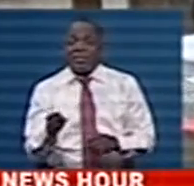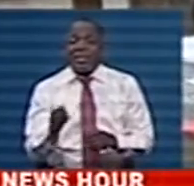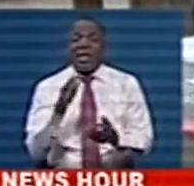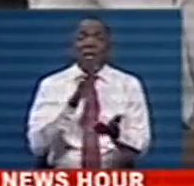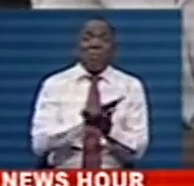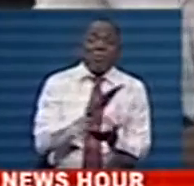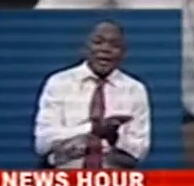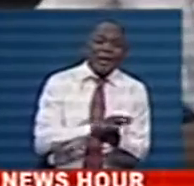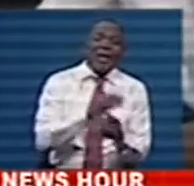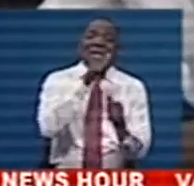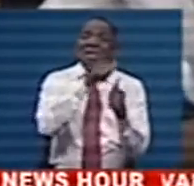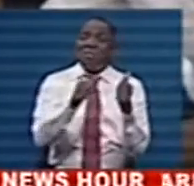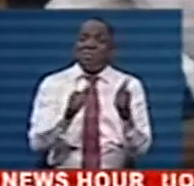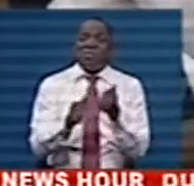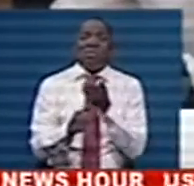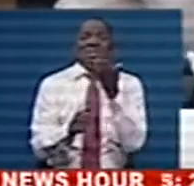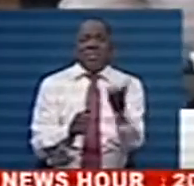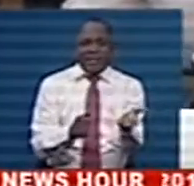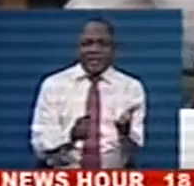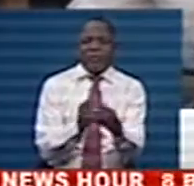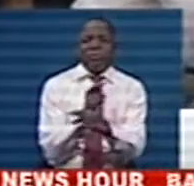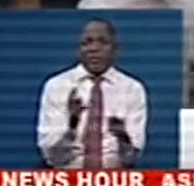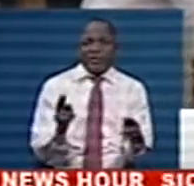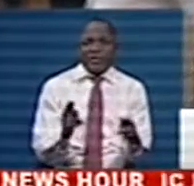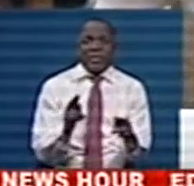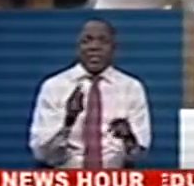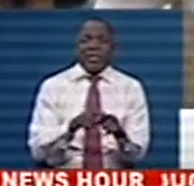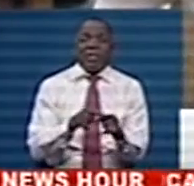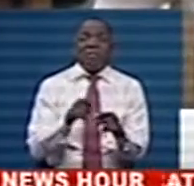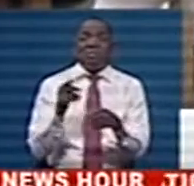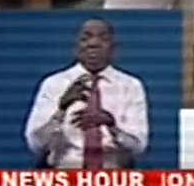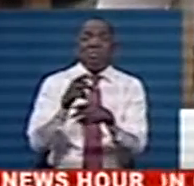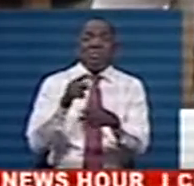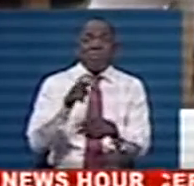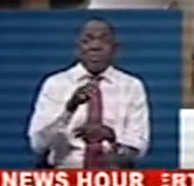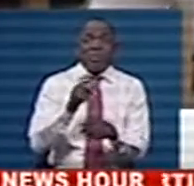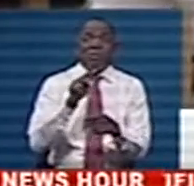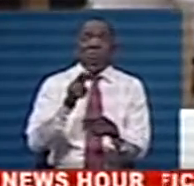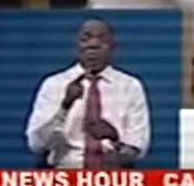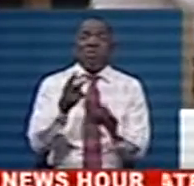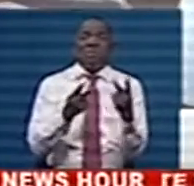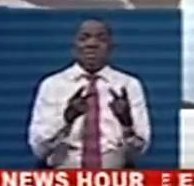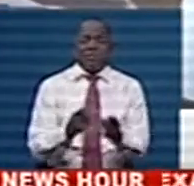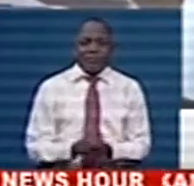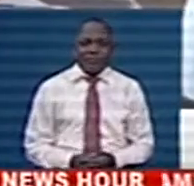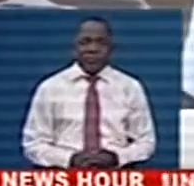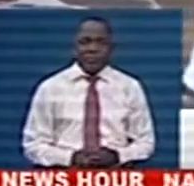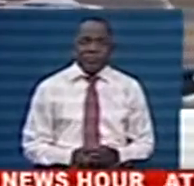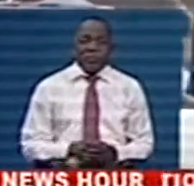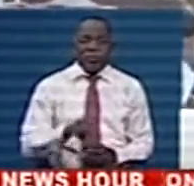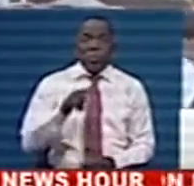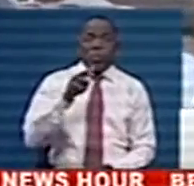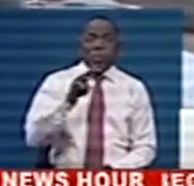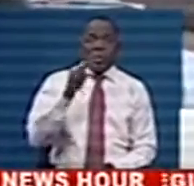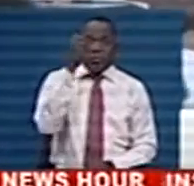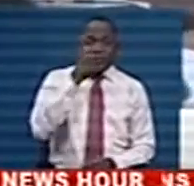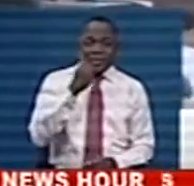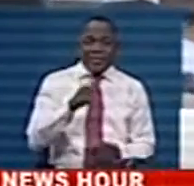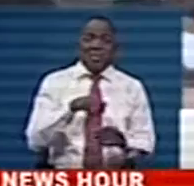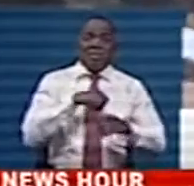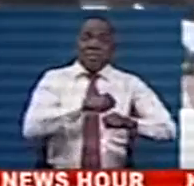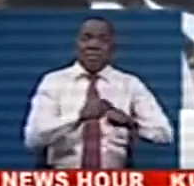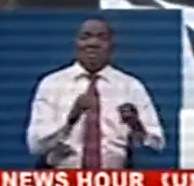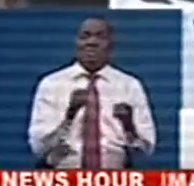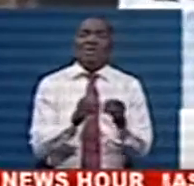needed for the conduct of the examinations were ready at the centres GBC24 visited. YEC put in place